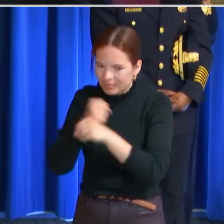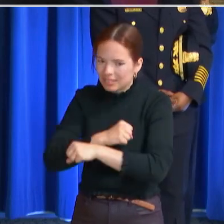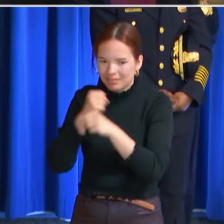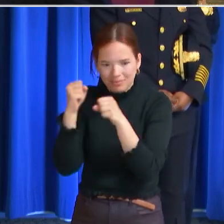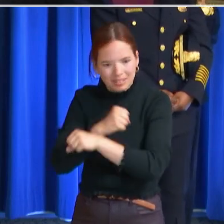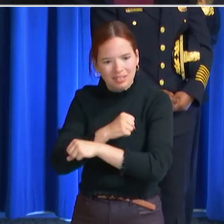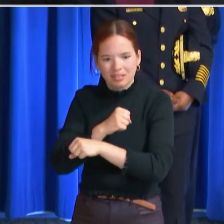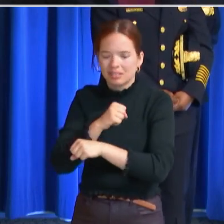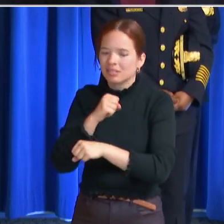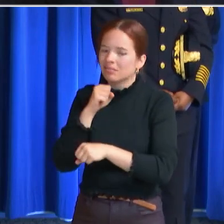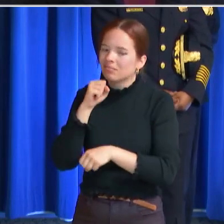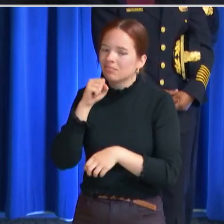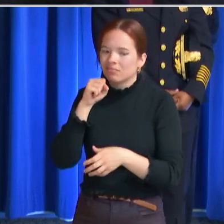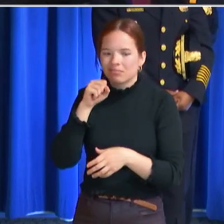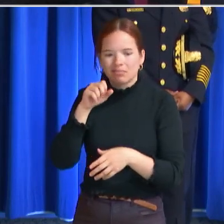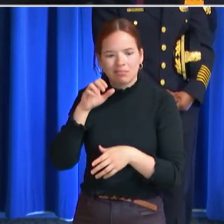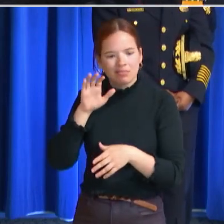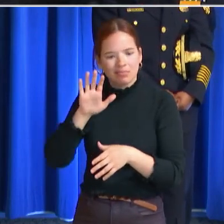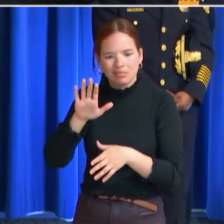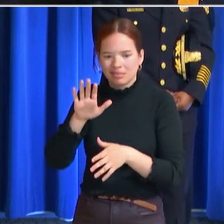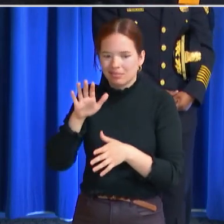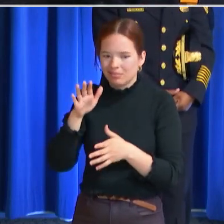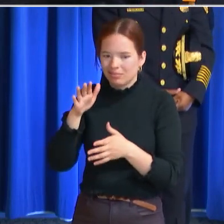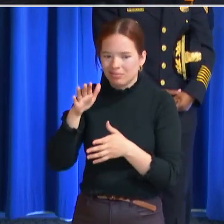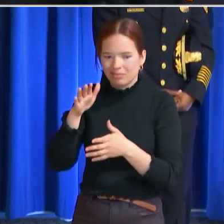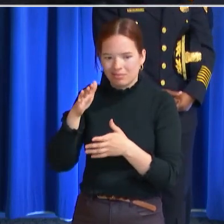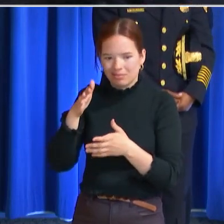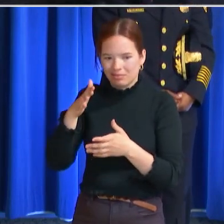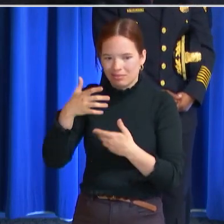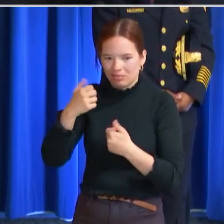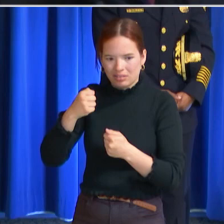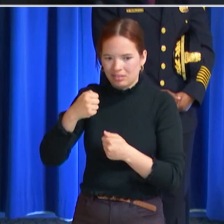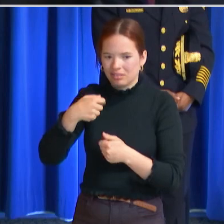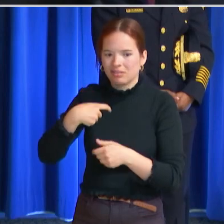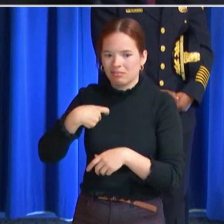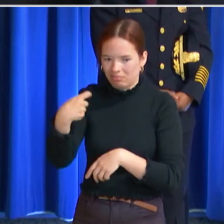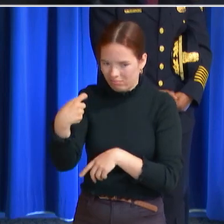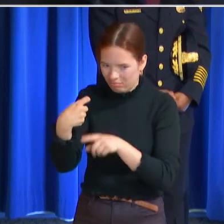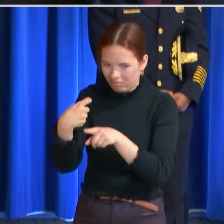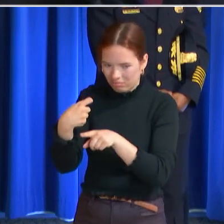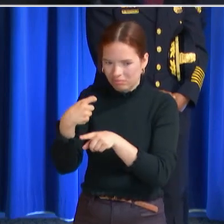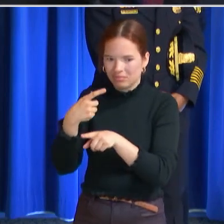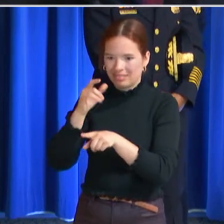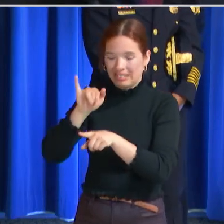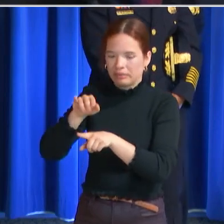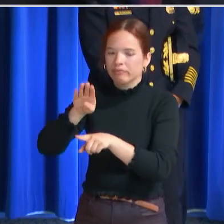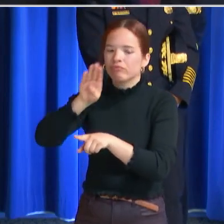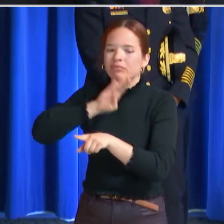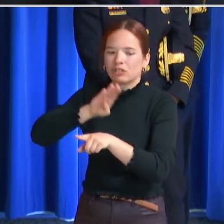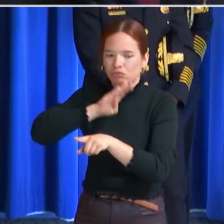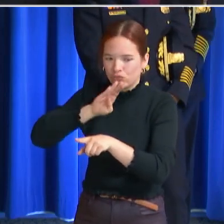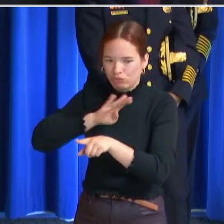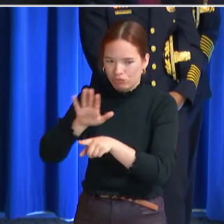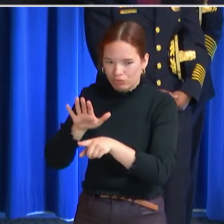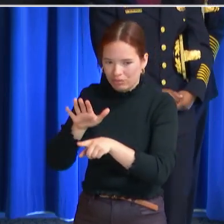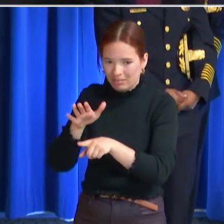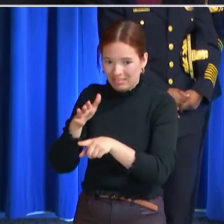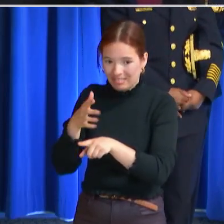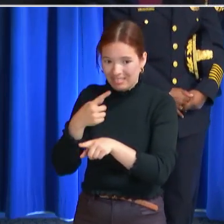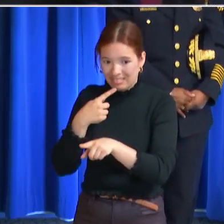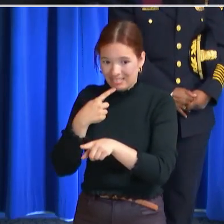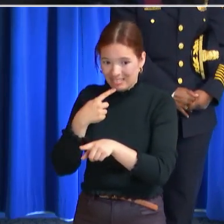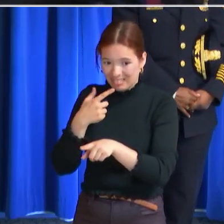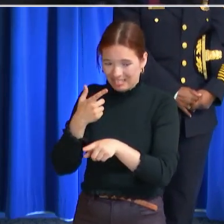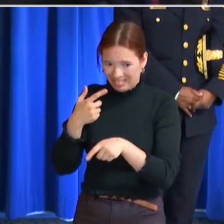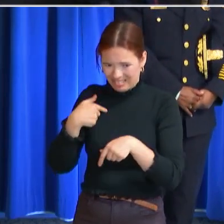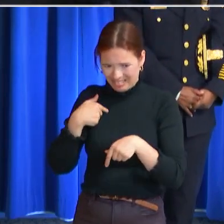not, I mean, every day can be frustrating, right? I get frustrated when the media says things that I don't say sometimes, right? But that don't run me